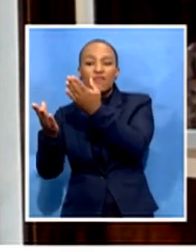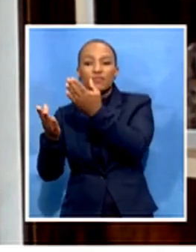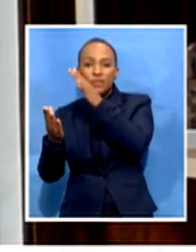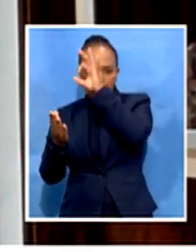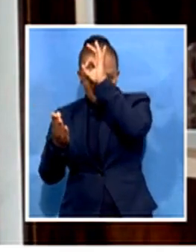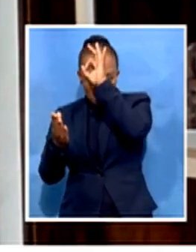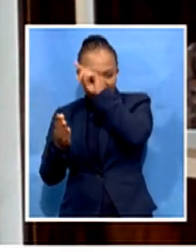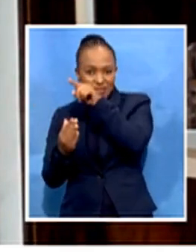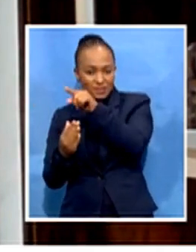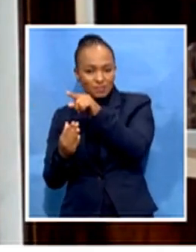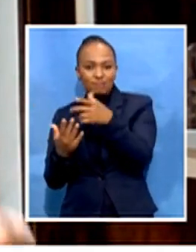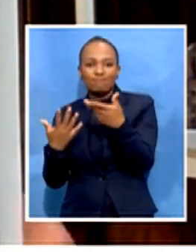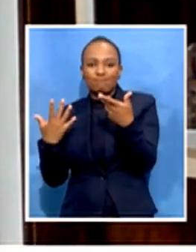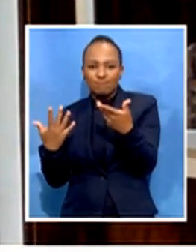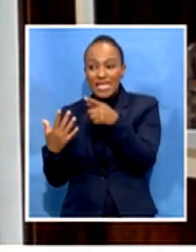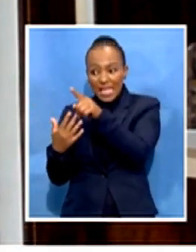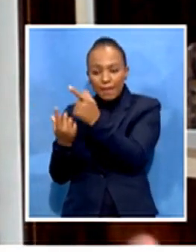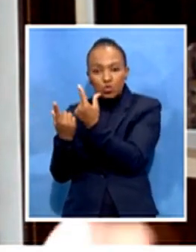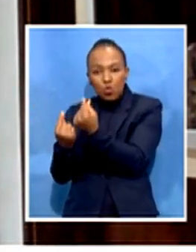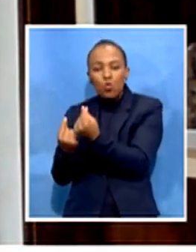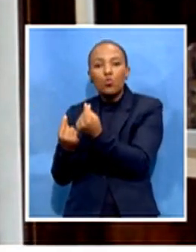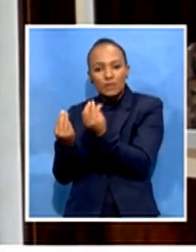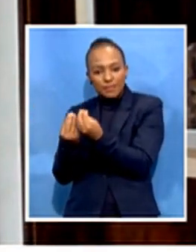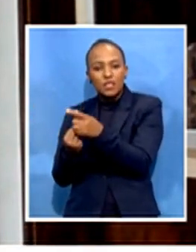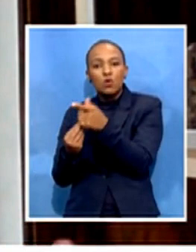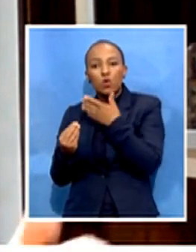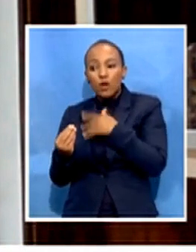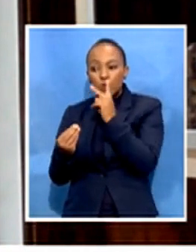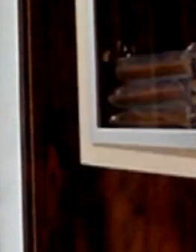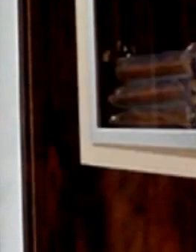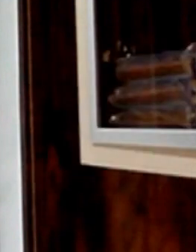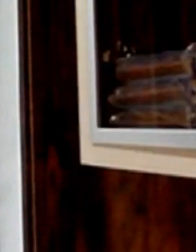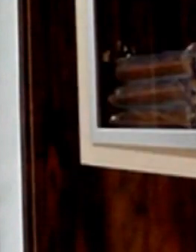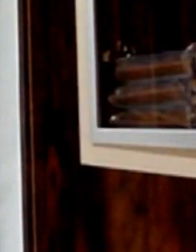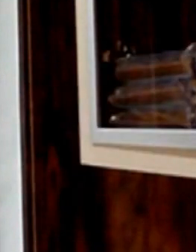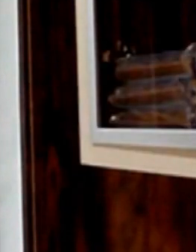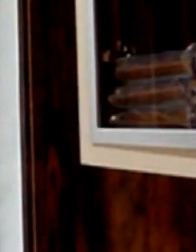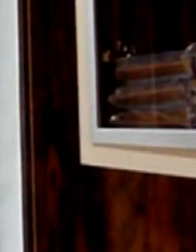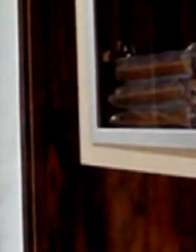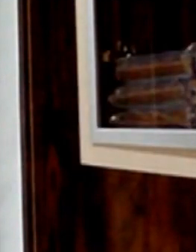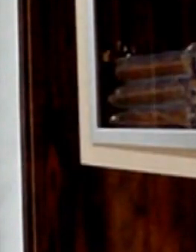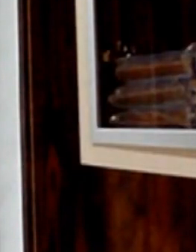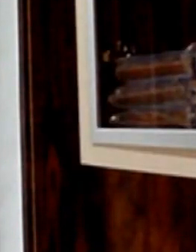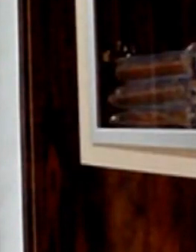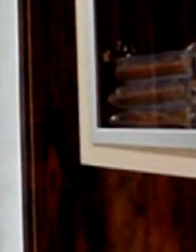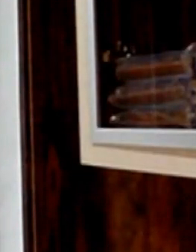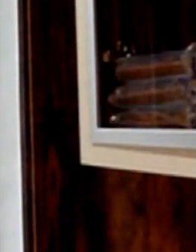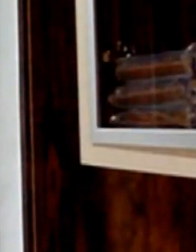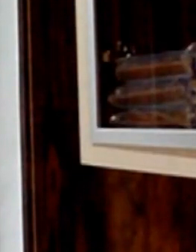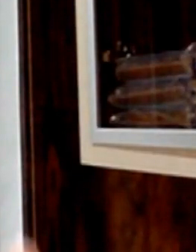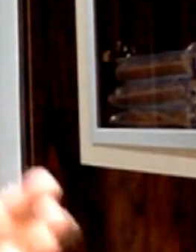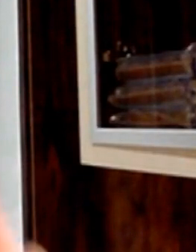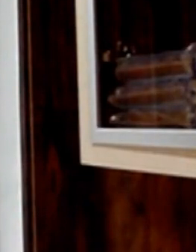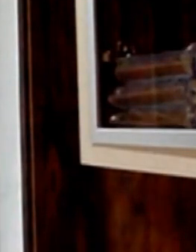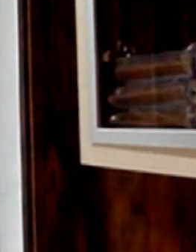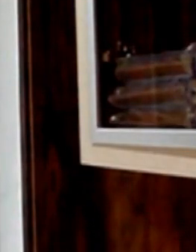act. We need to see action. Now, Karima, you mentioned about drug dealing in I think, the Western Cape. You know, I'm inundated as an